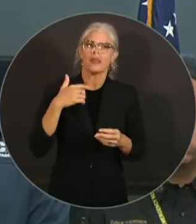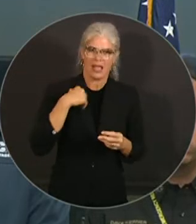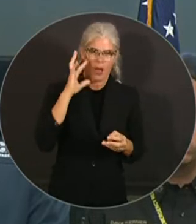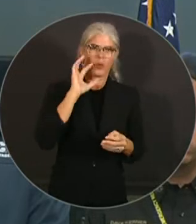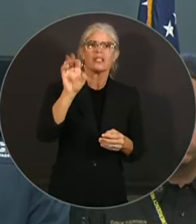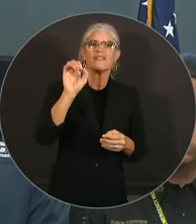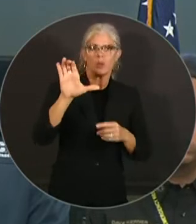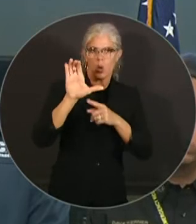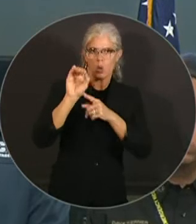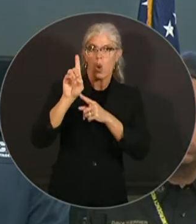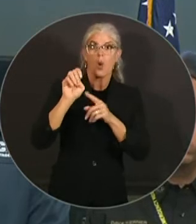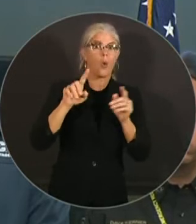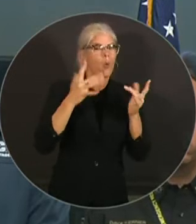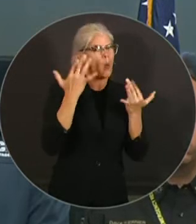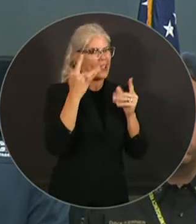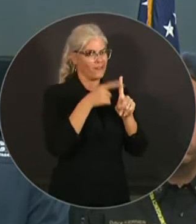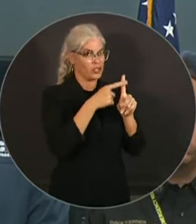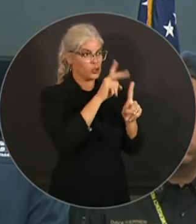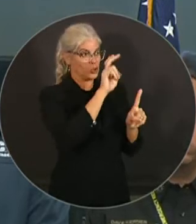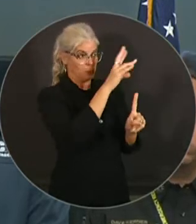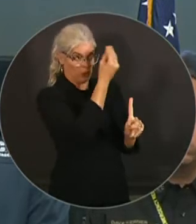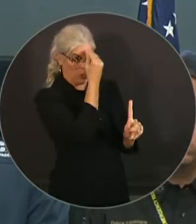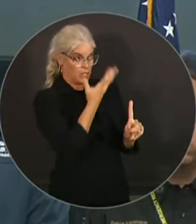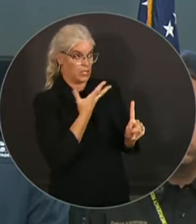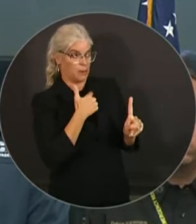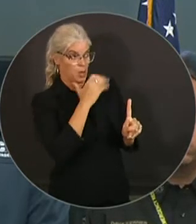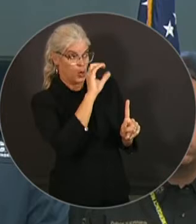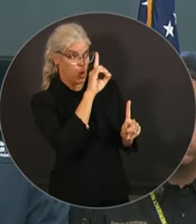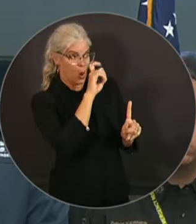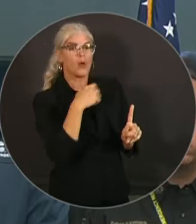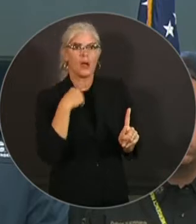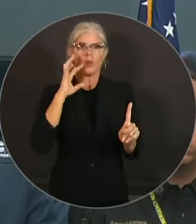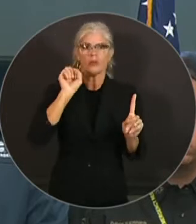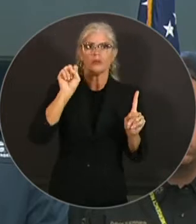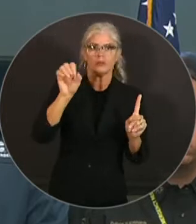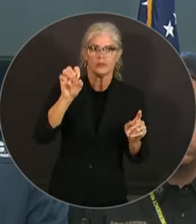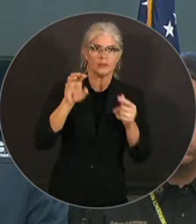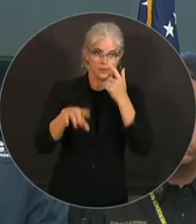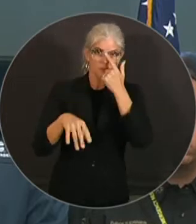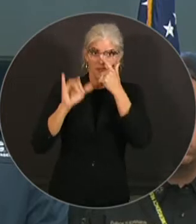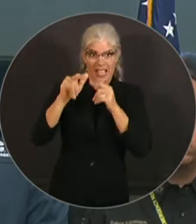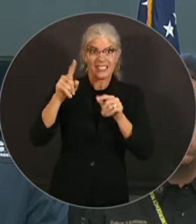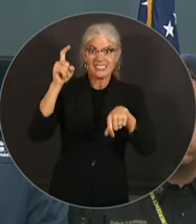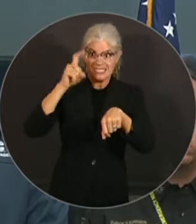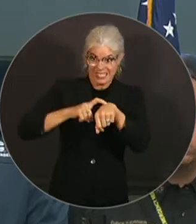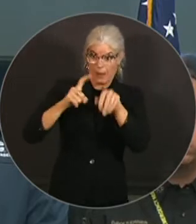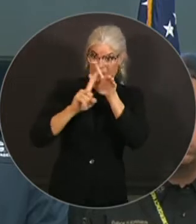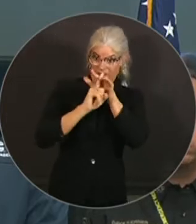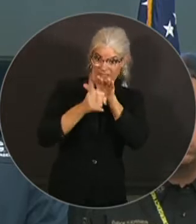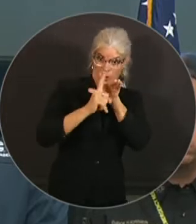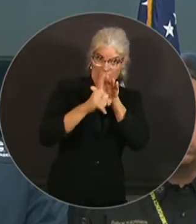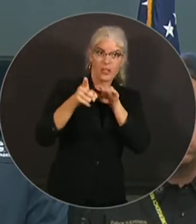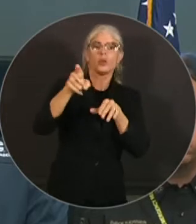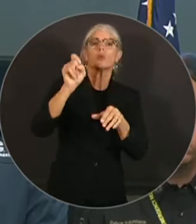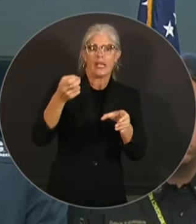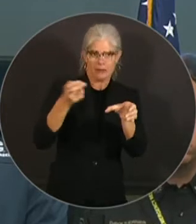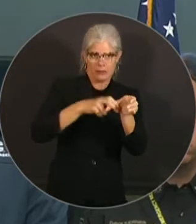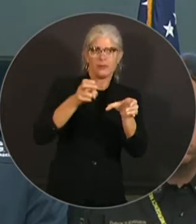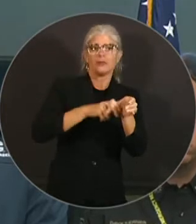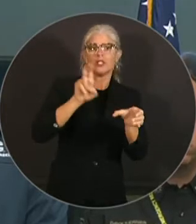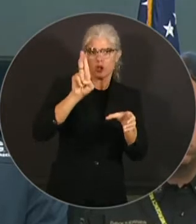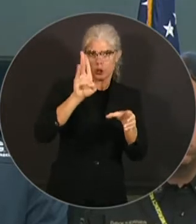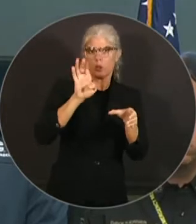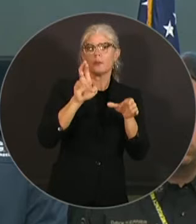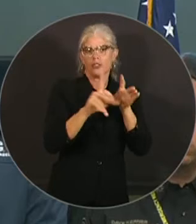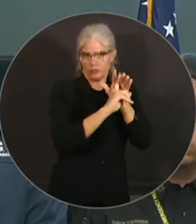becomes live. I know that shelters will open once the evacuation orders take effect. Then the shelters open. And so